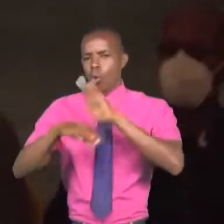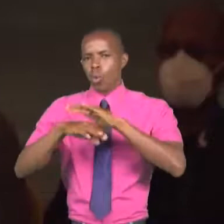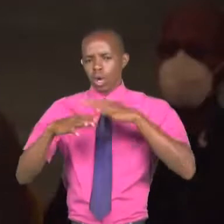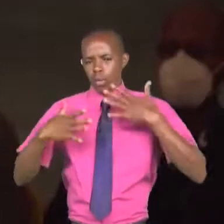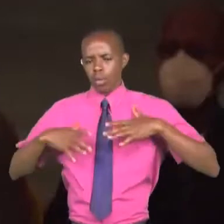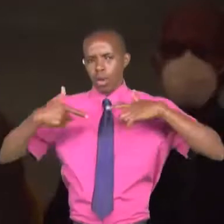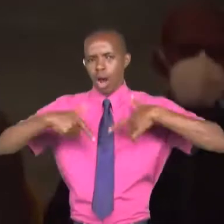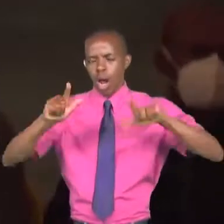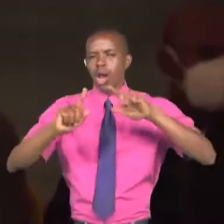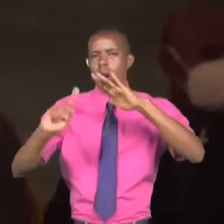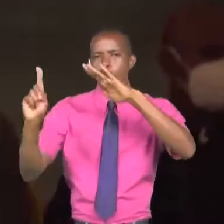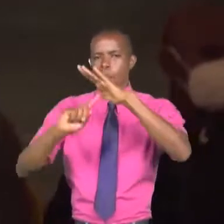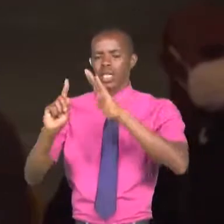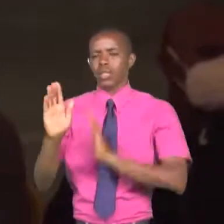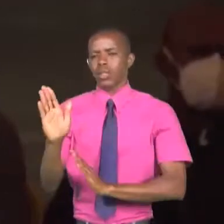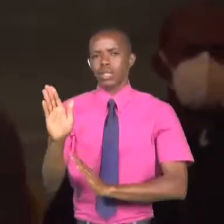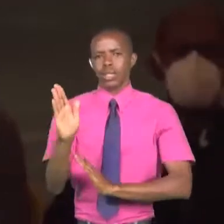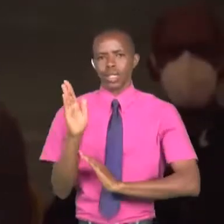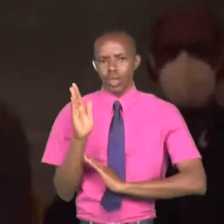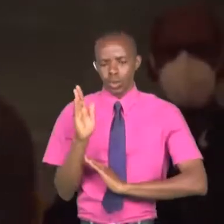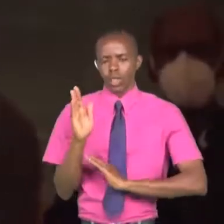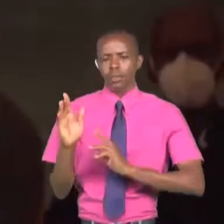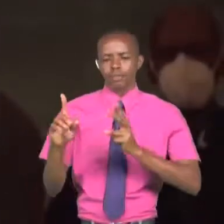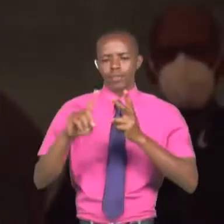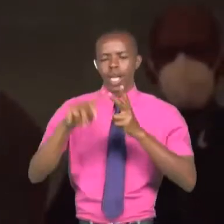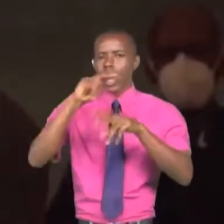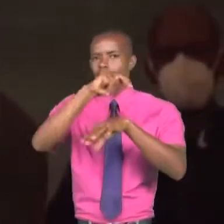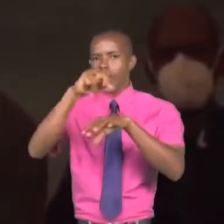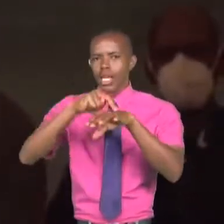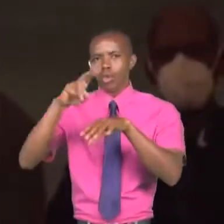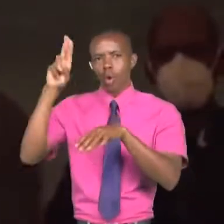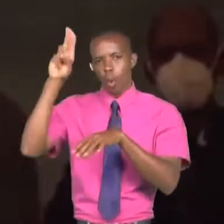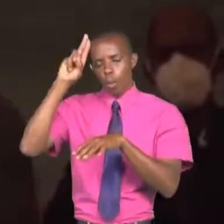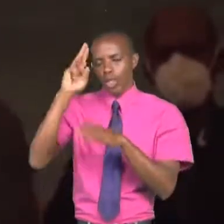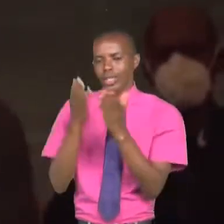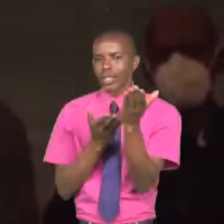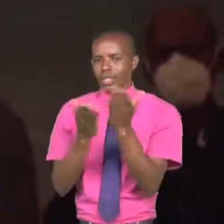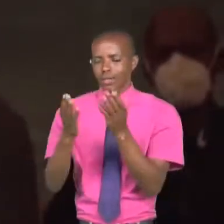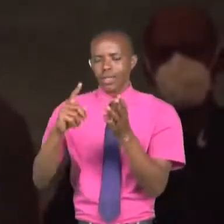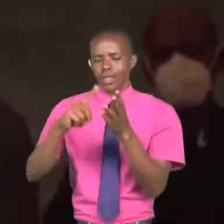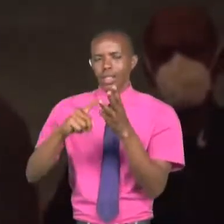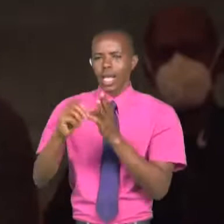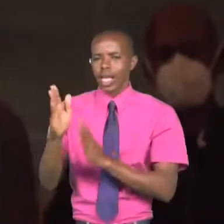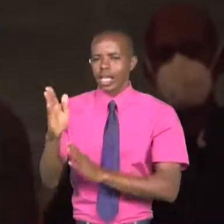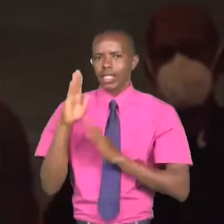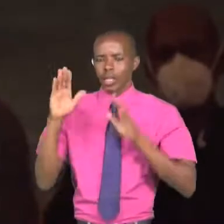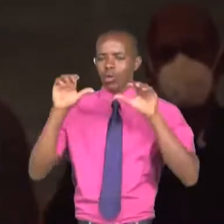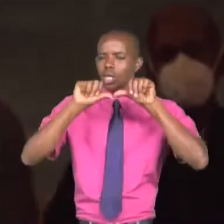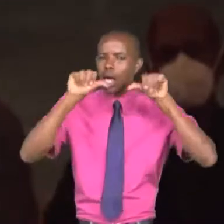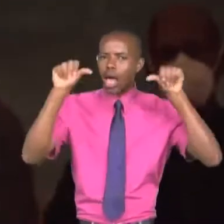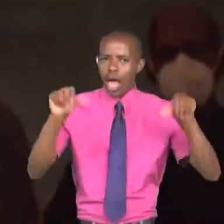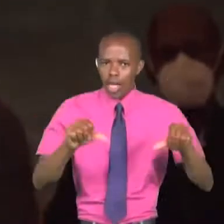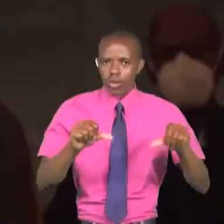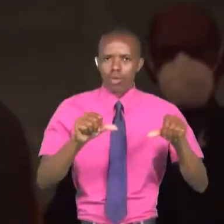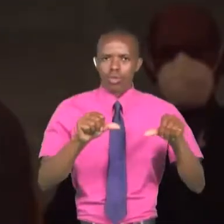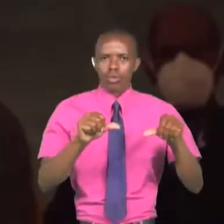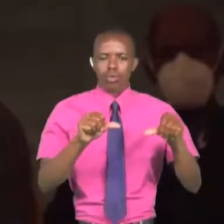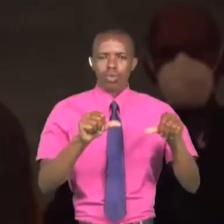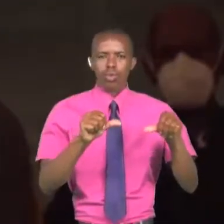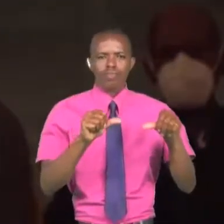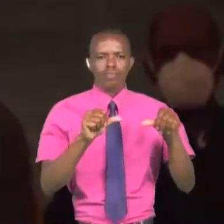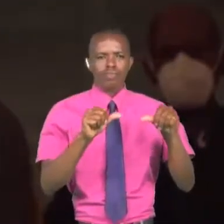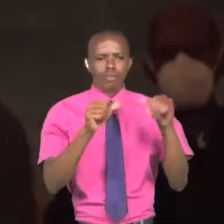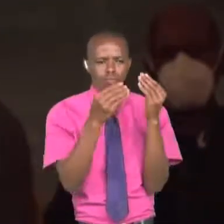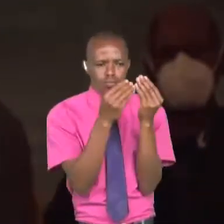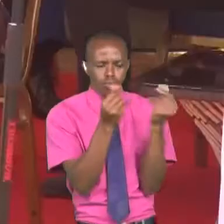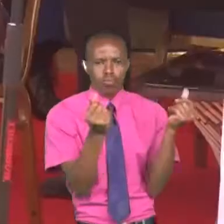the Ministry of the Interior, allow the National Police Service, allow the security agencies to deal with the criminals for who